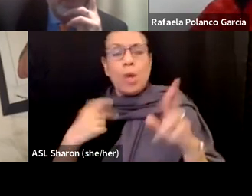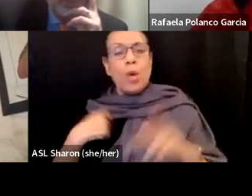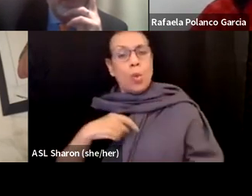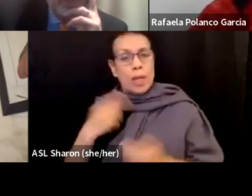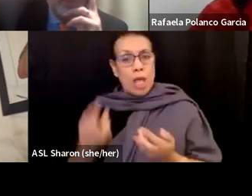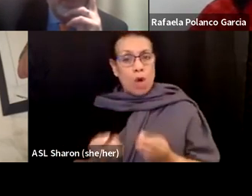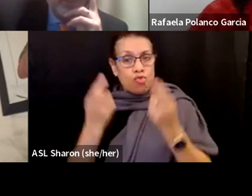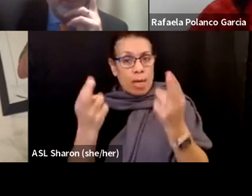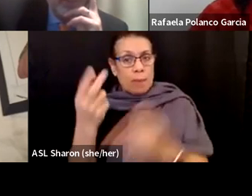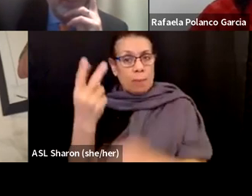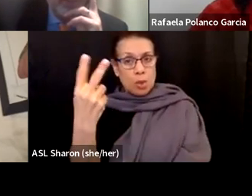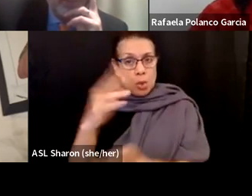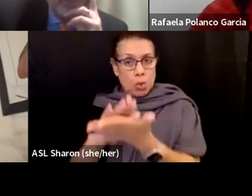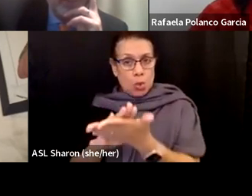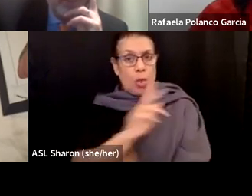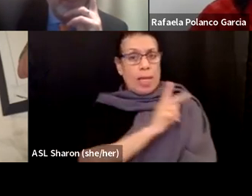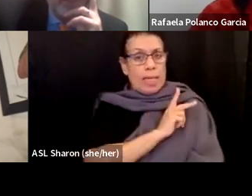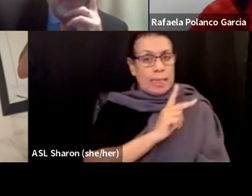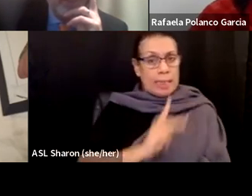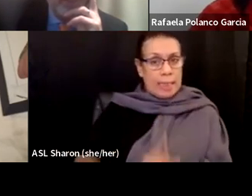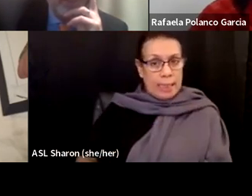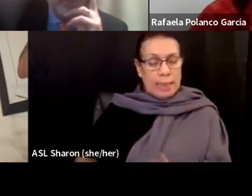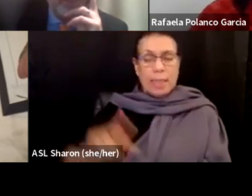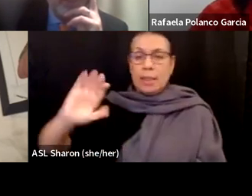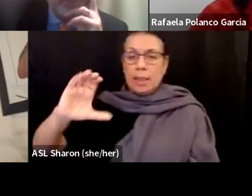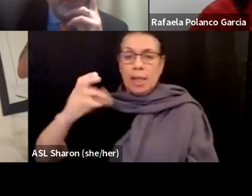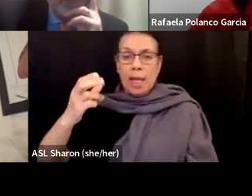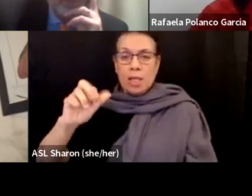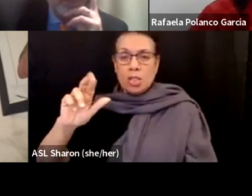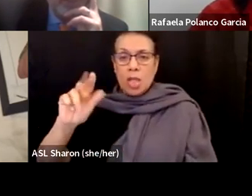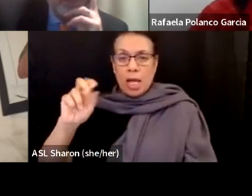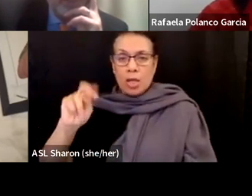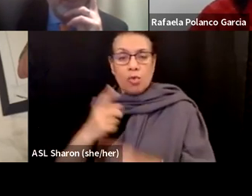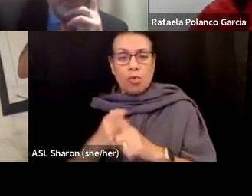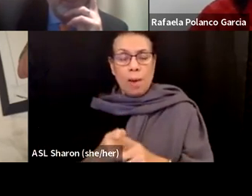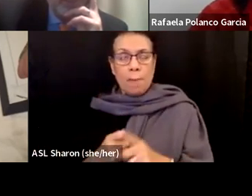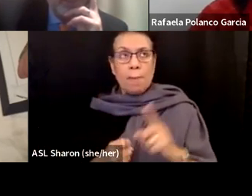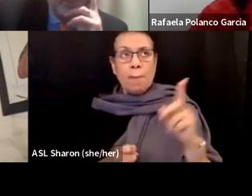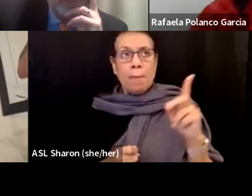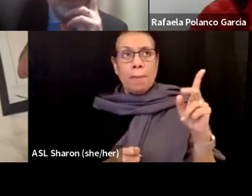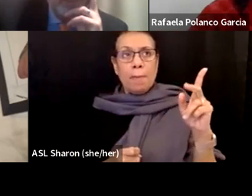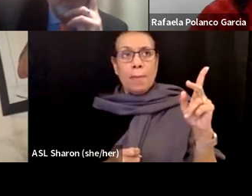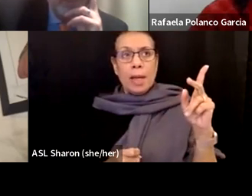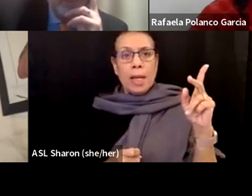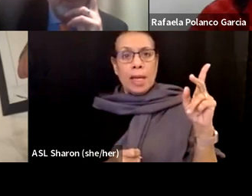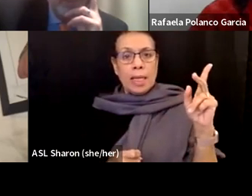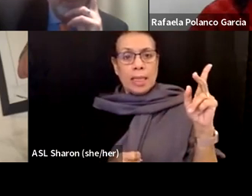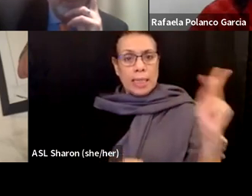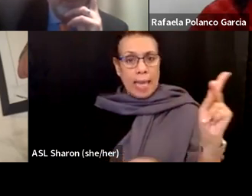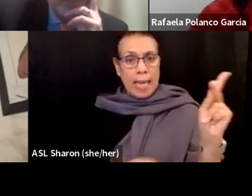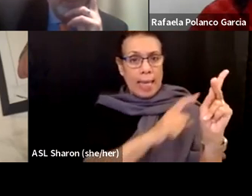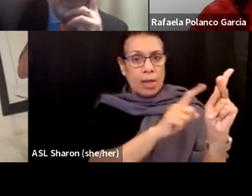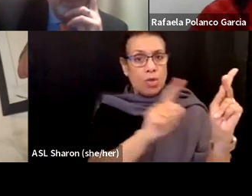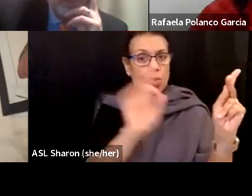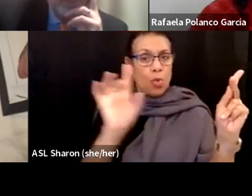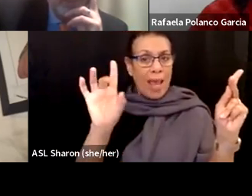schools the king school and the charter school to go from a k-8 um configuration to a case six